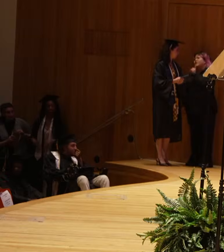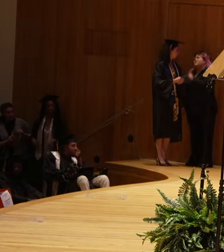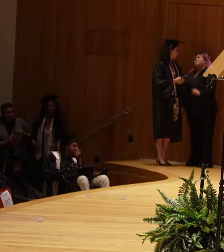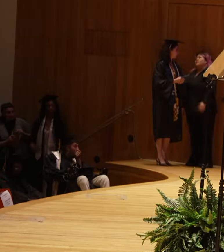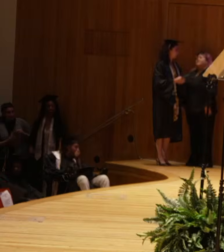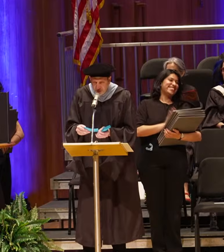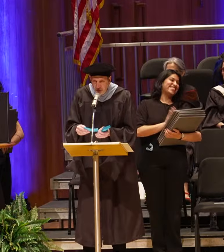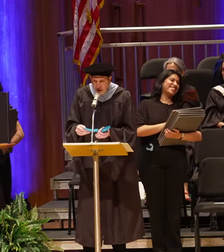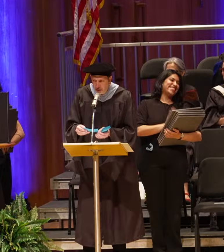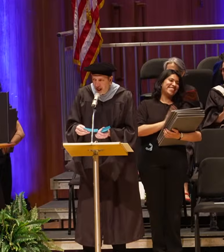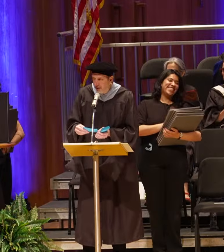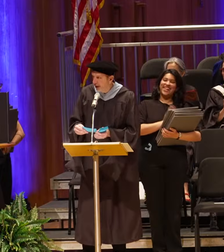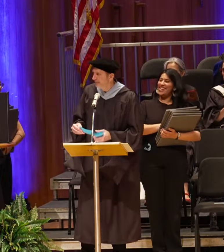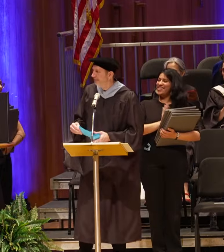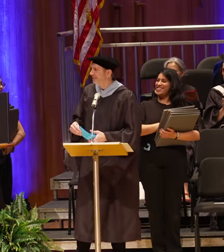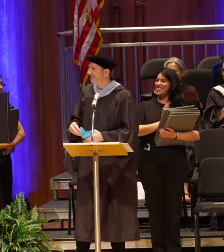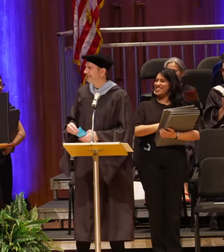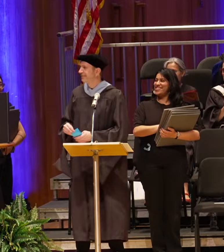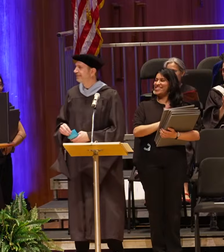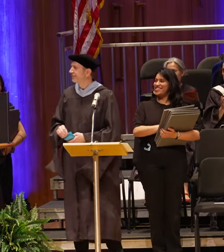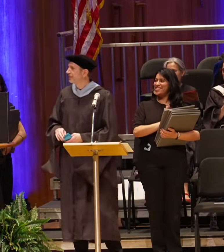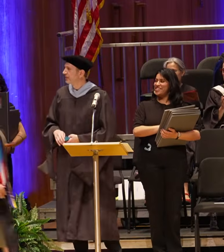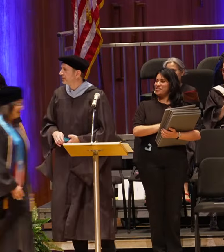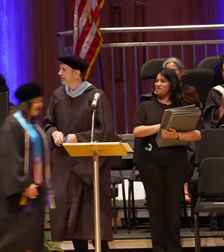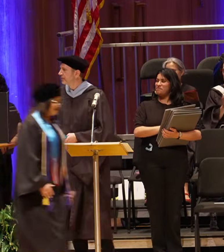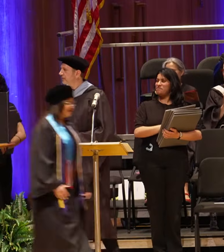Valeria Santana, summa cum laude.